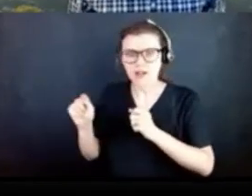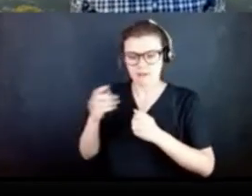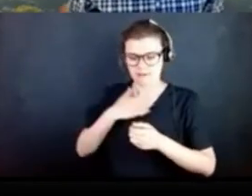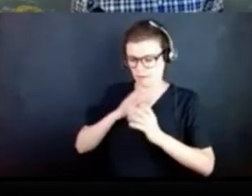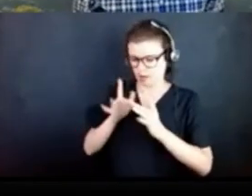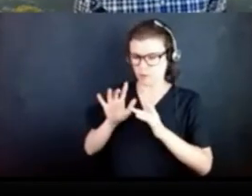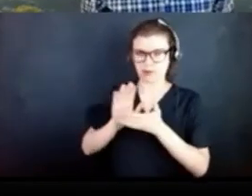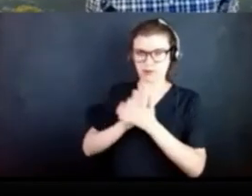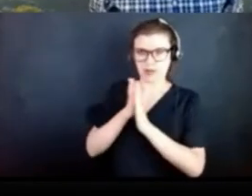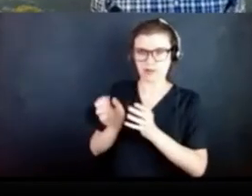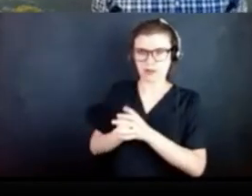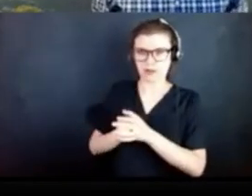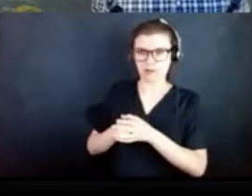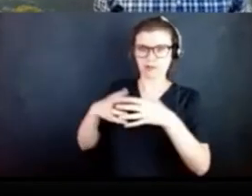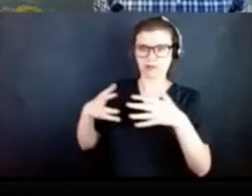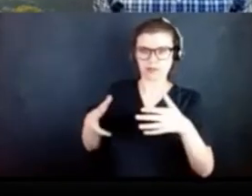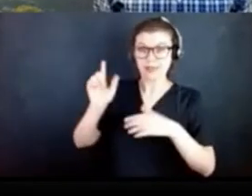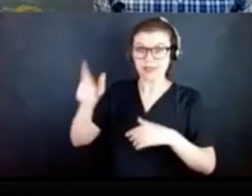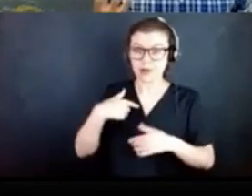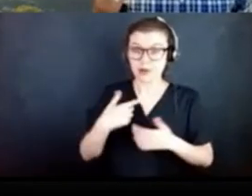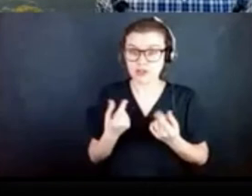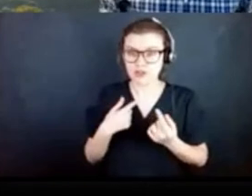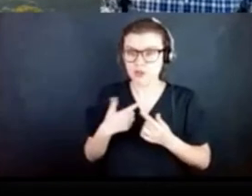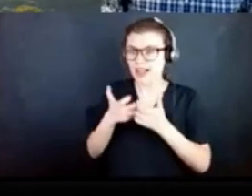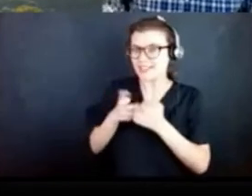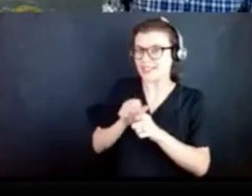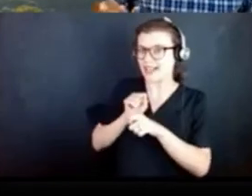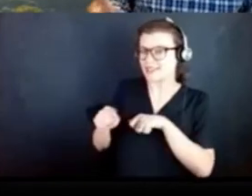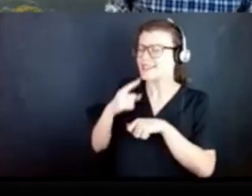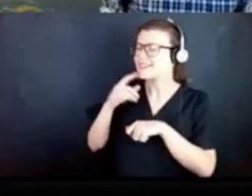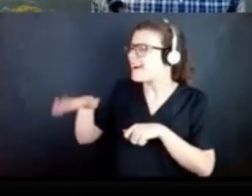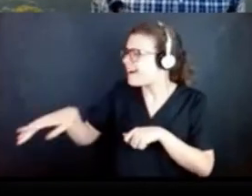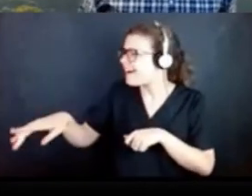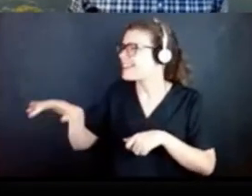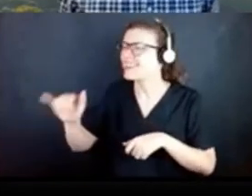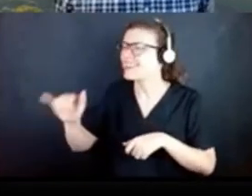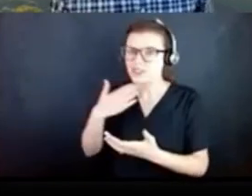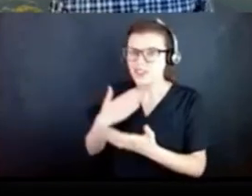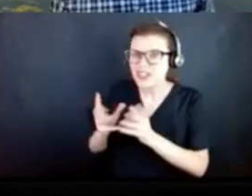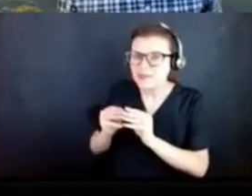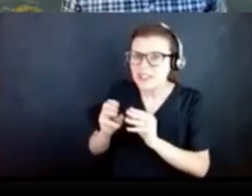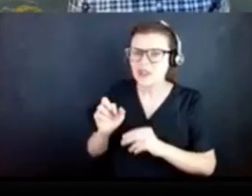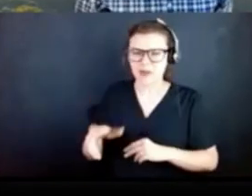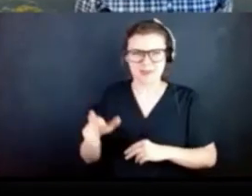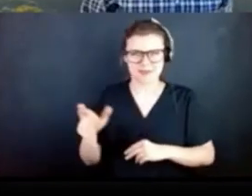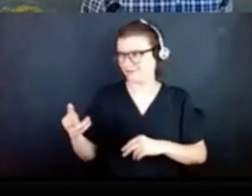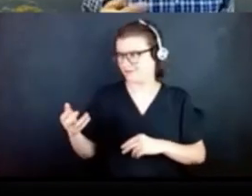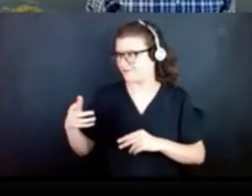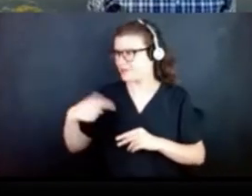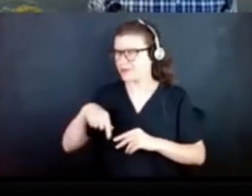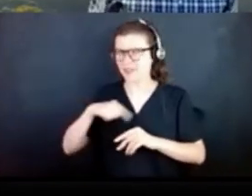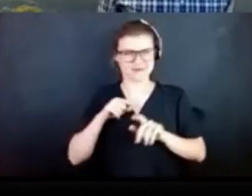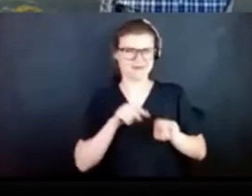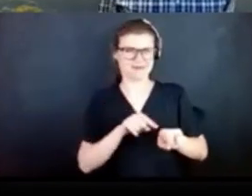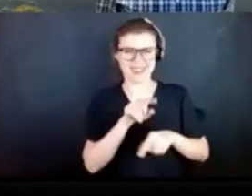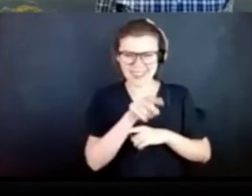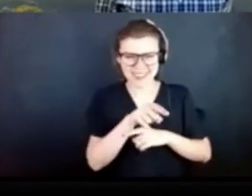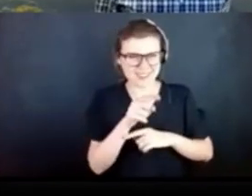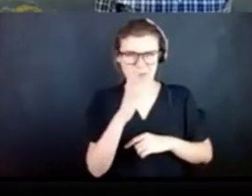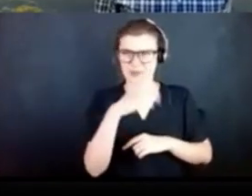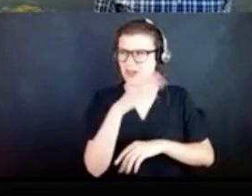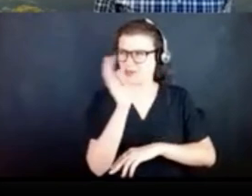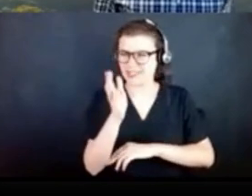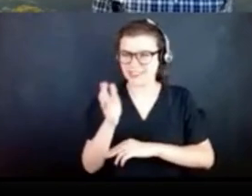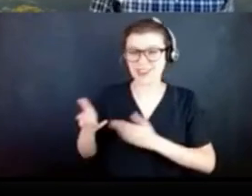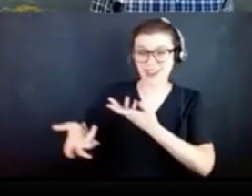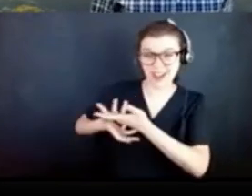later on I could text friends and say, hey, that was a great meeting we had, or that was a really weird presentation that we all went to. So my network expanded through choosing to interact